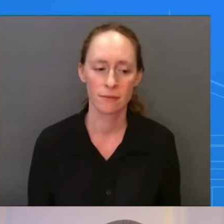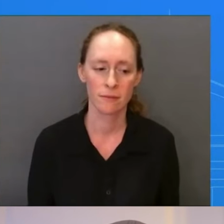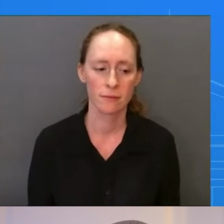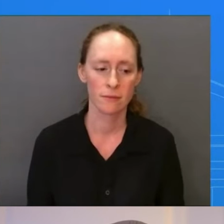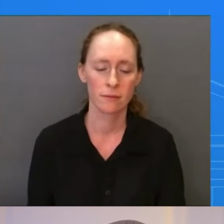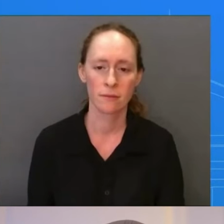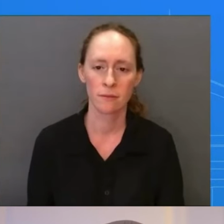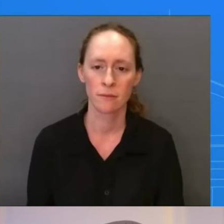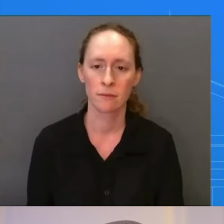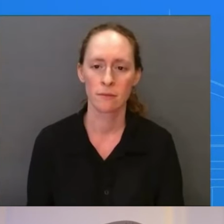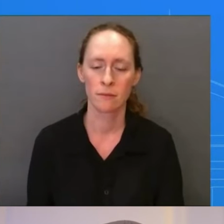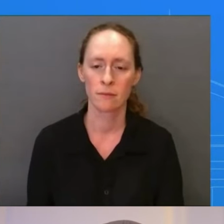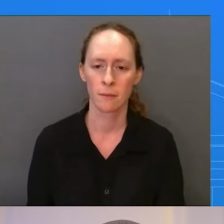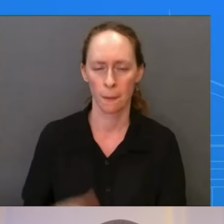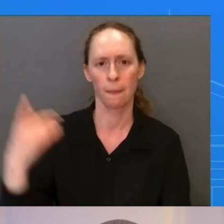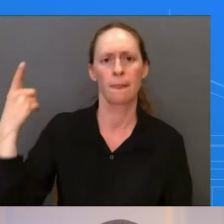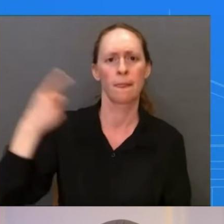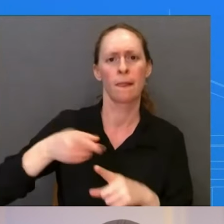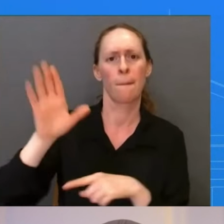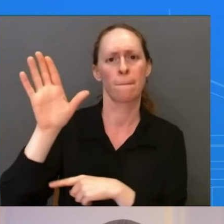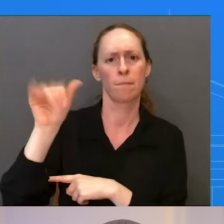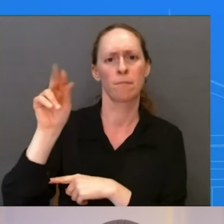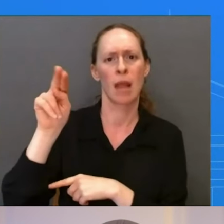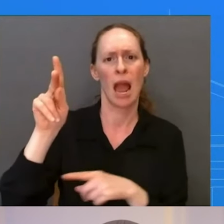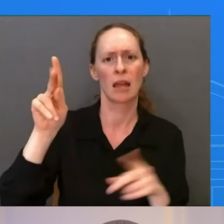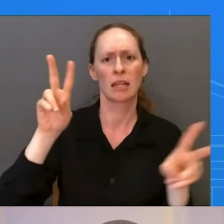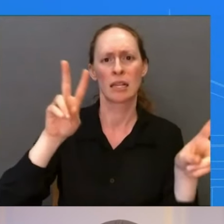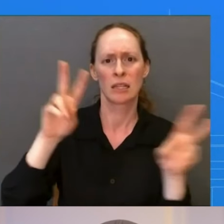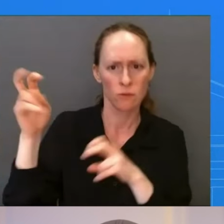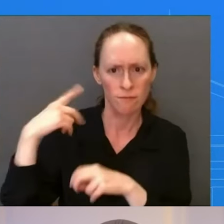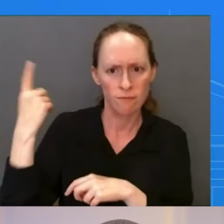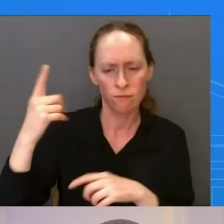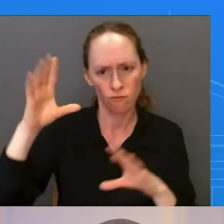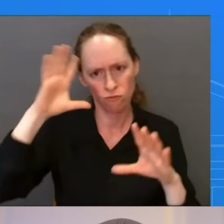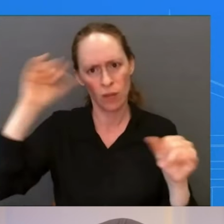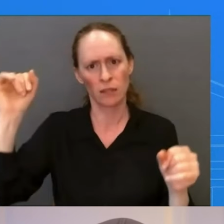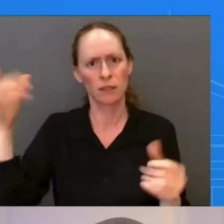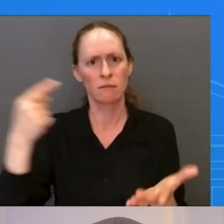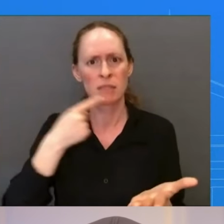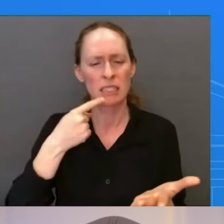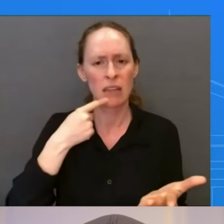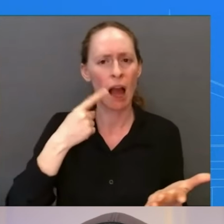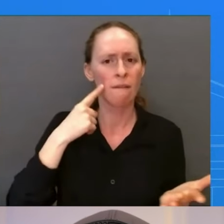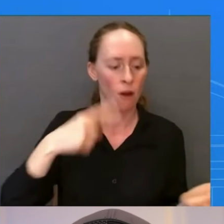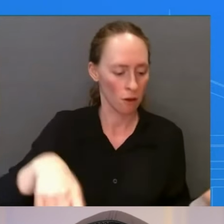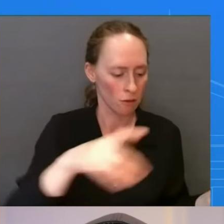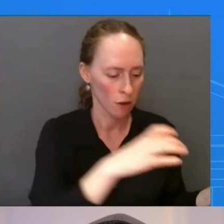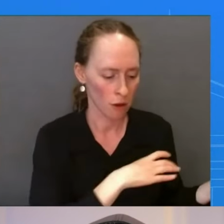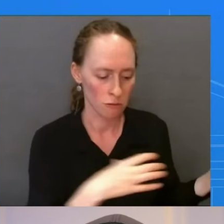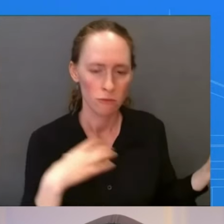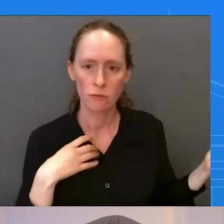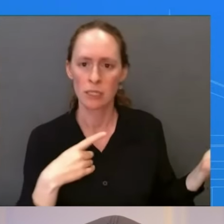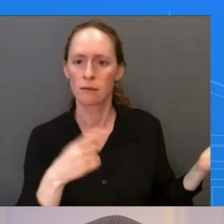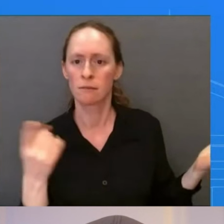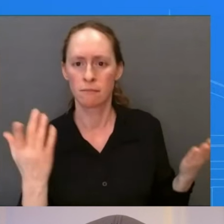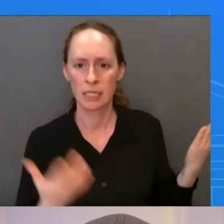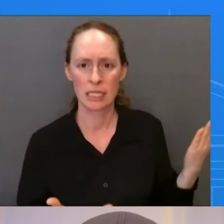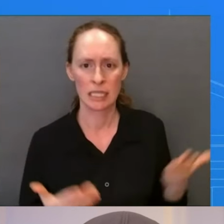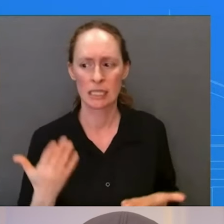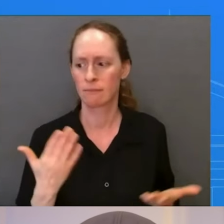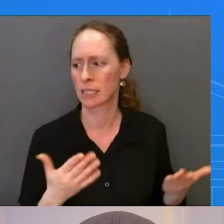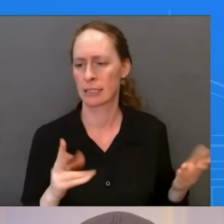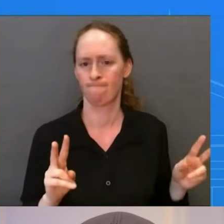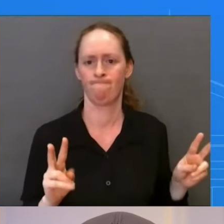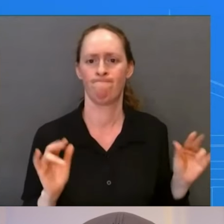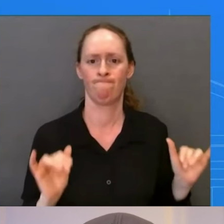wondering what the president's message is to members of Congress who might see the current banking shakeup or future banking troubles